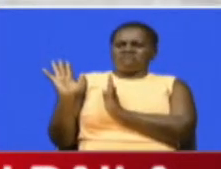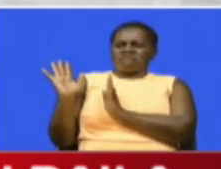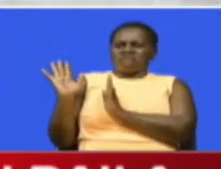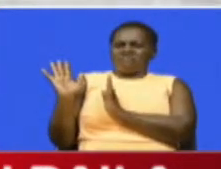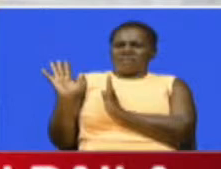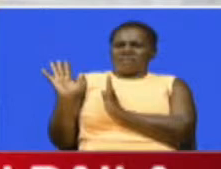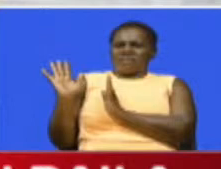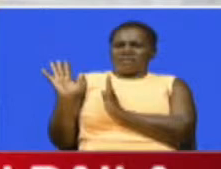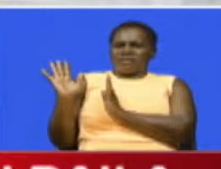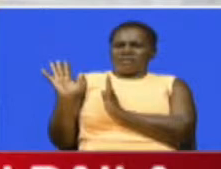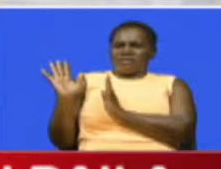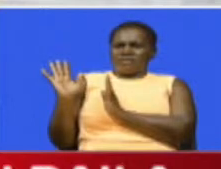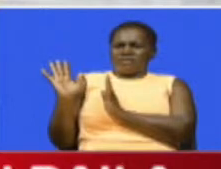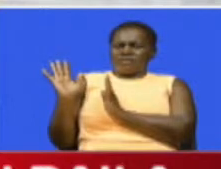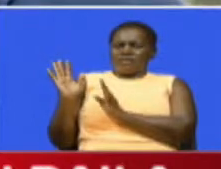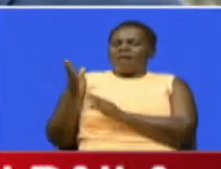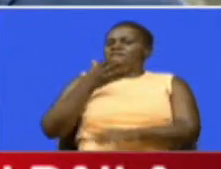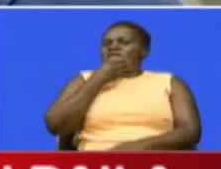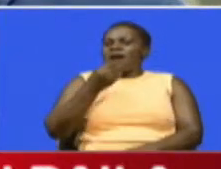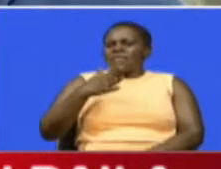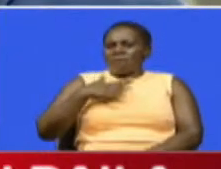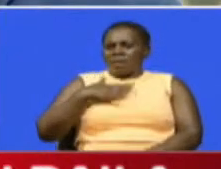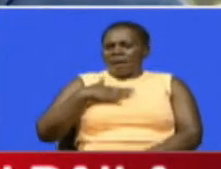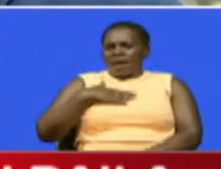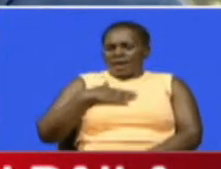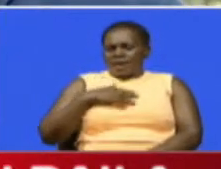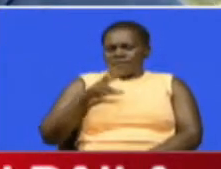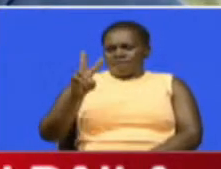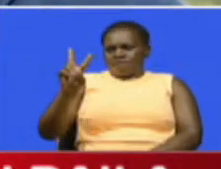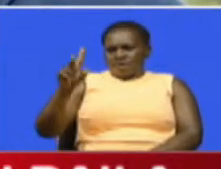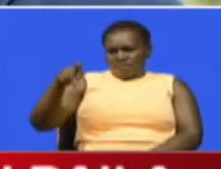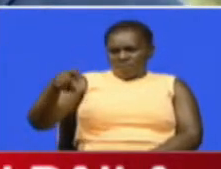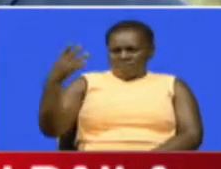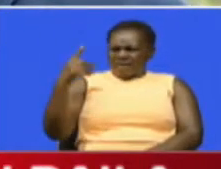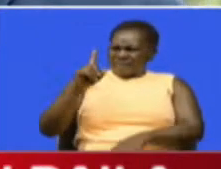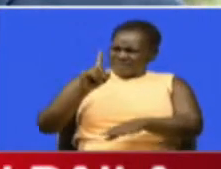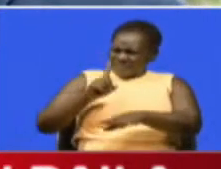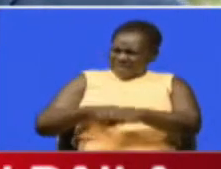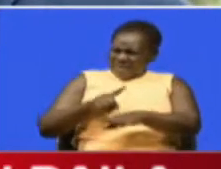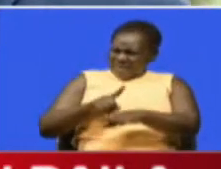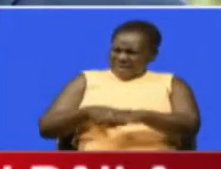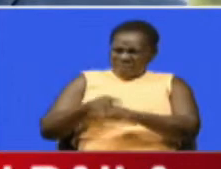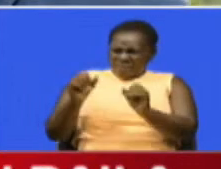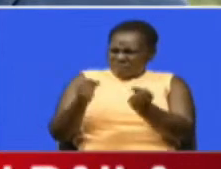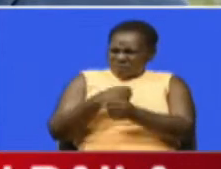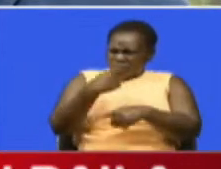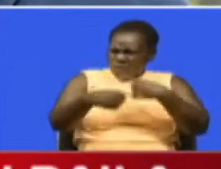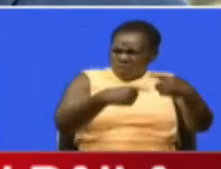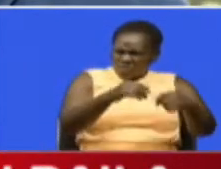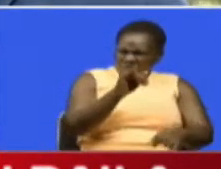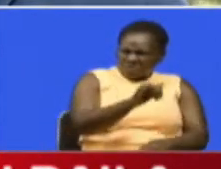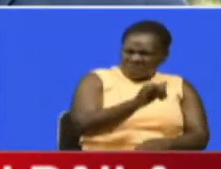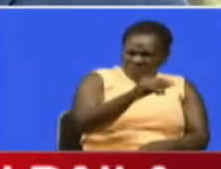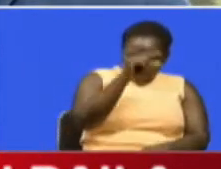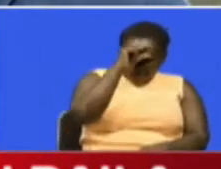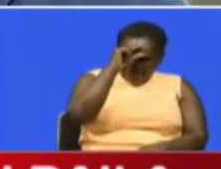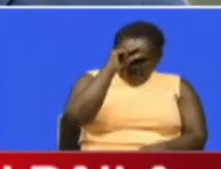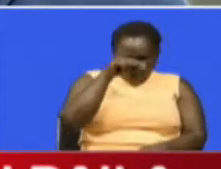know, Jaramogi was a vice president, and when he found it untenable to stay in